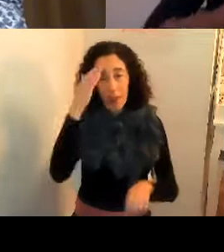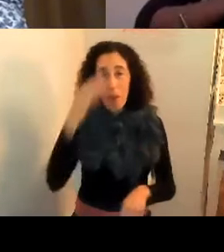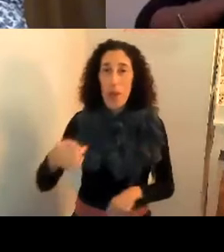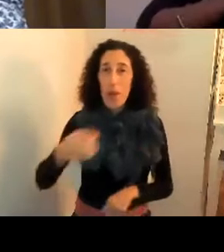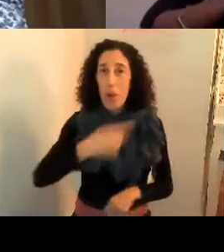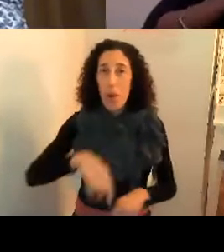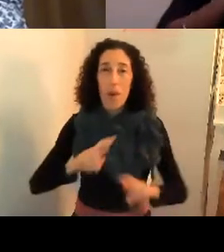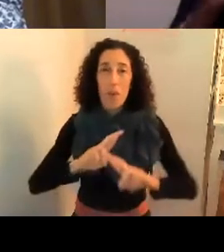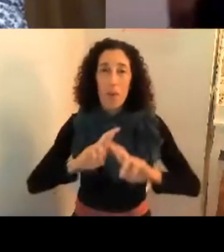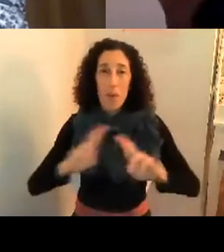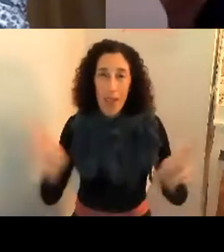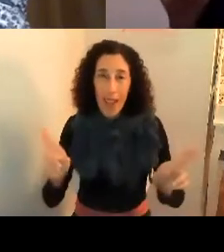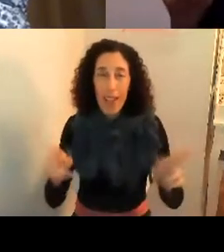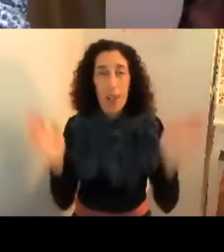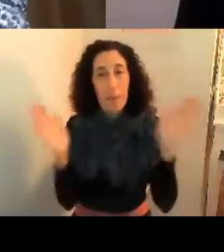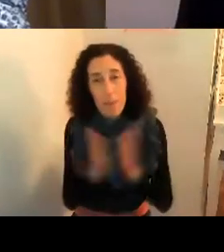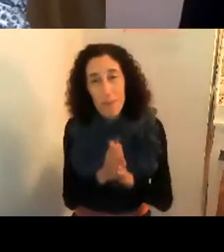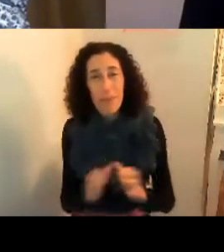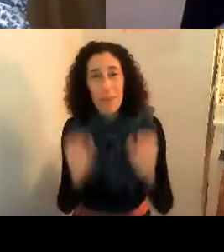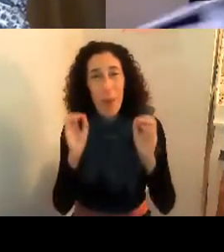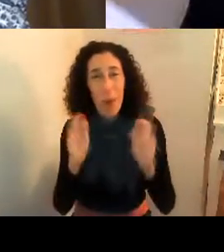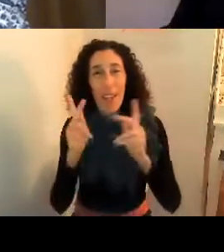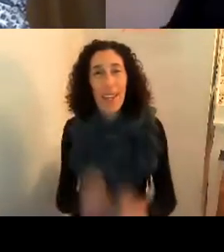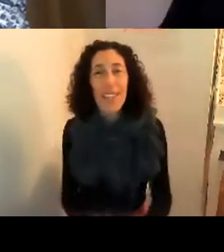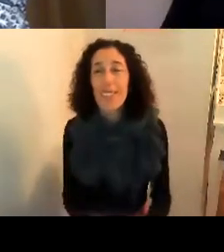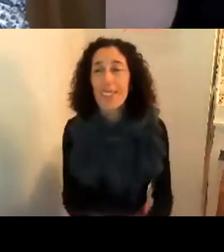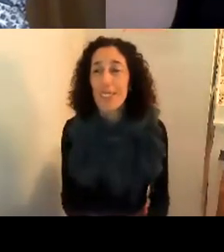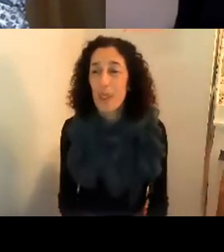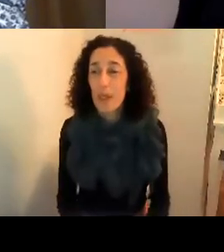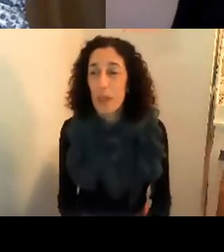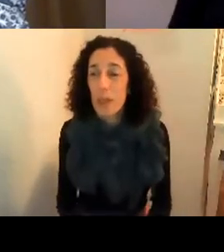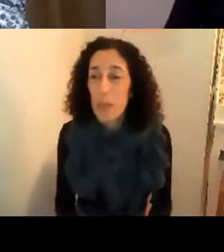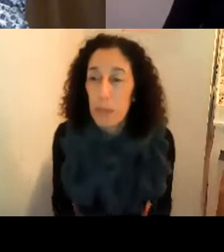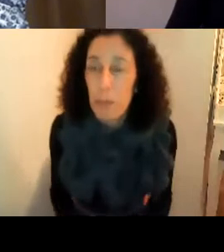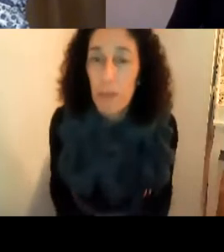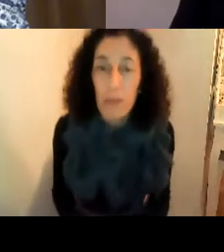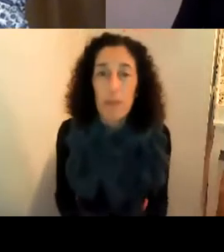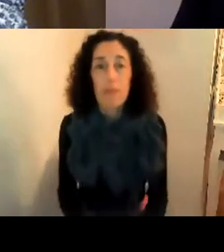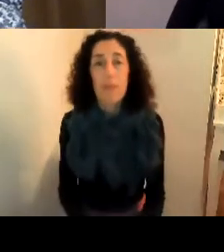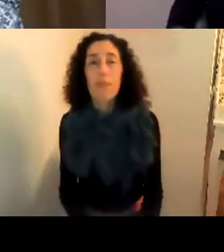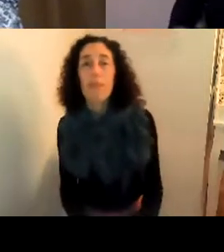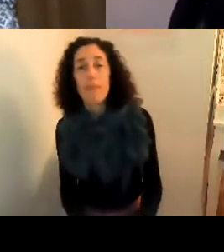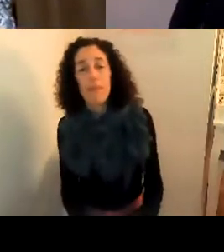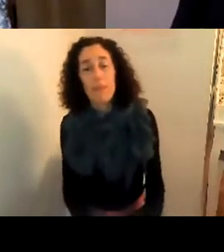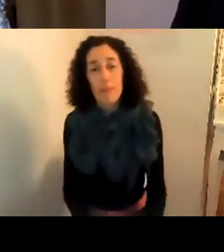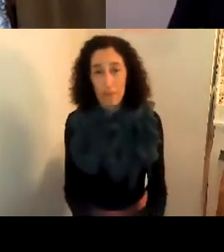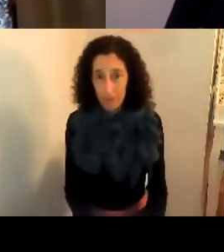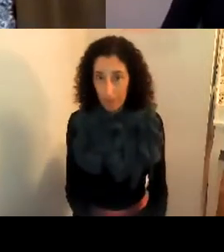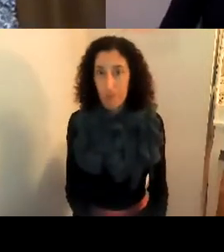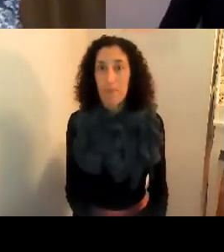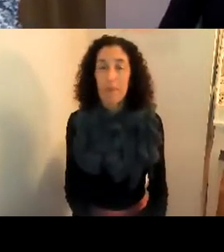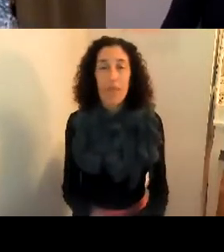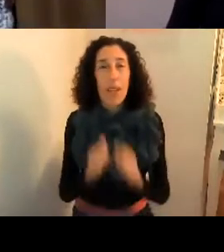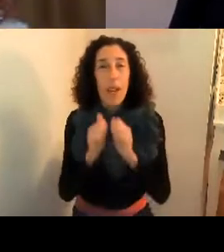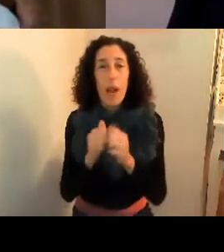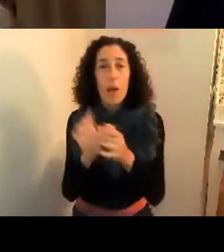time. Okay, so first, as we said, we're getting into what are our strategies? How do we connect together as